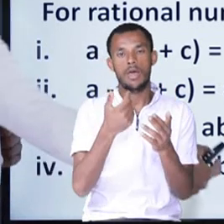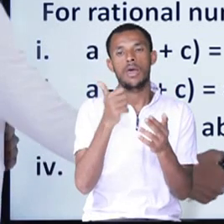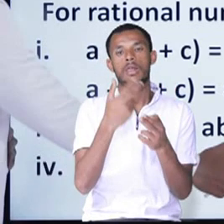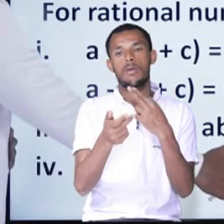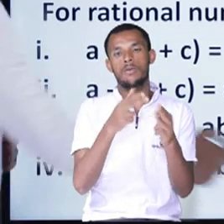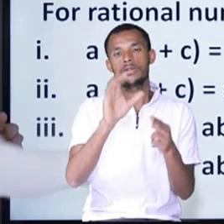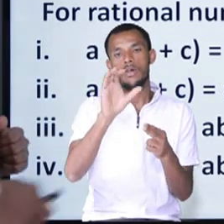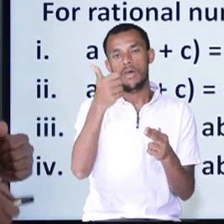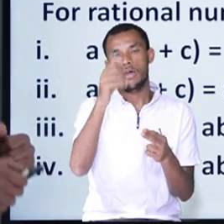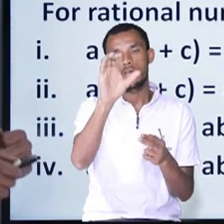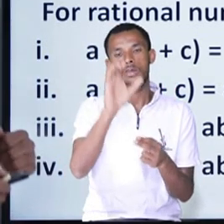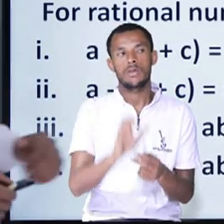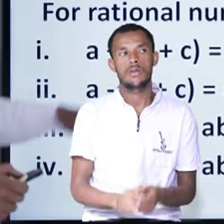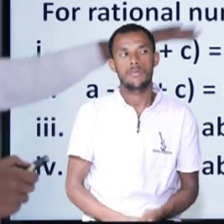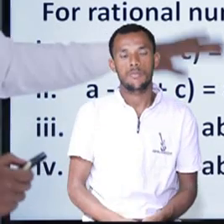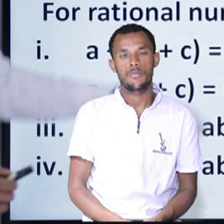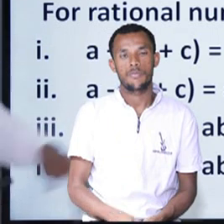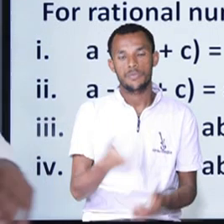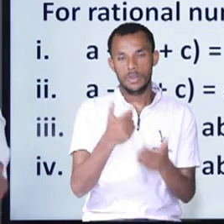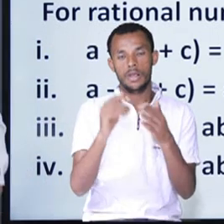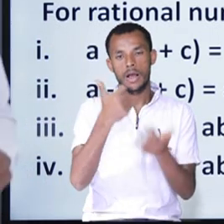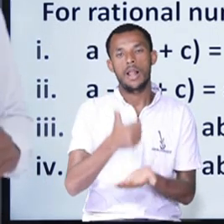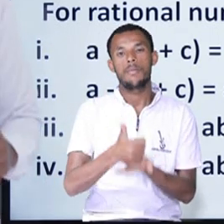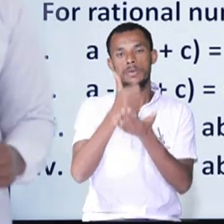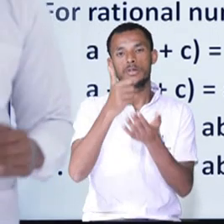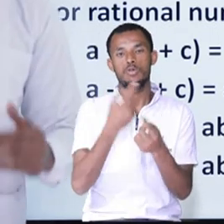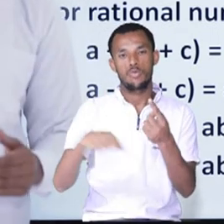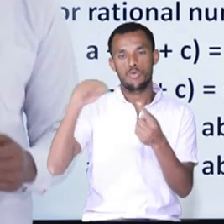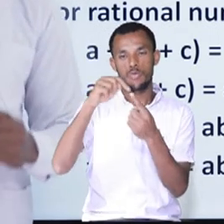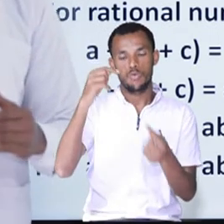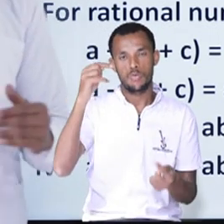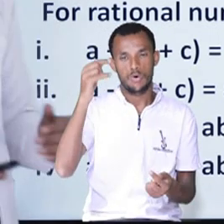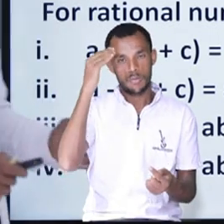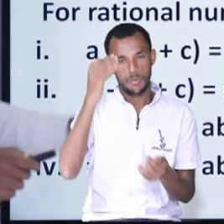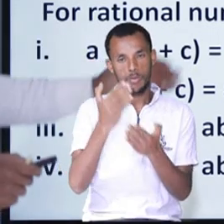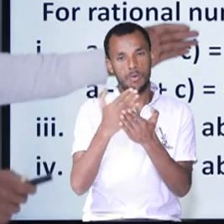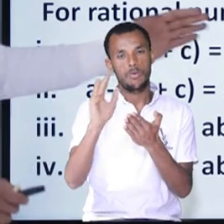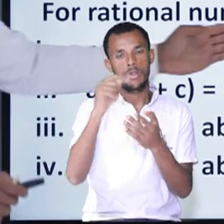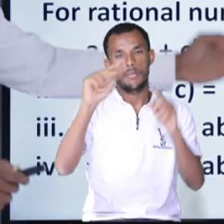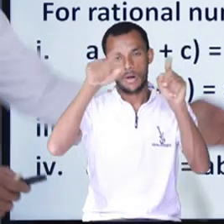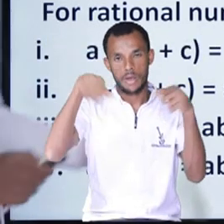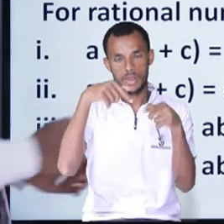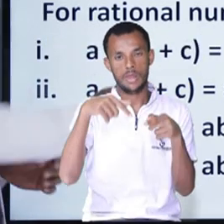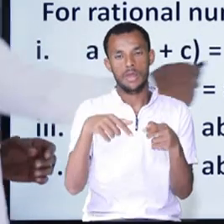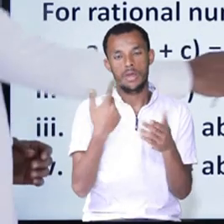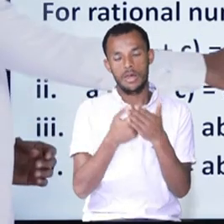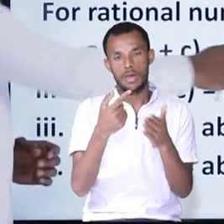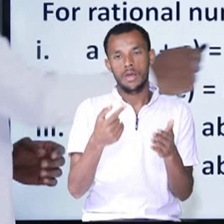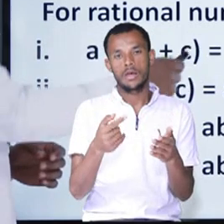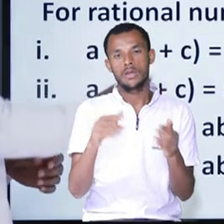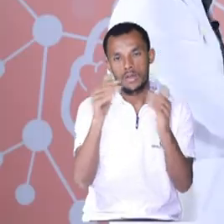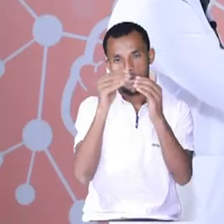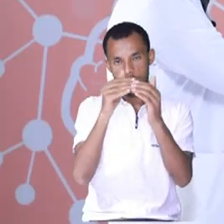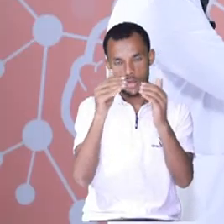c, ac. So this helps us to remove the bracket. As you see here, after the